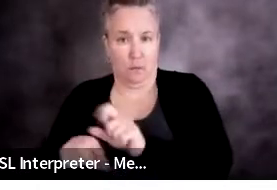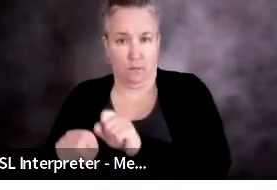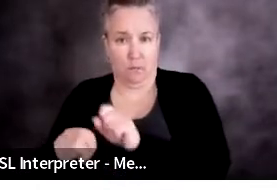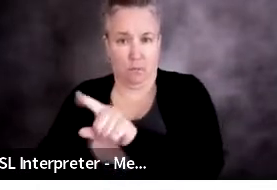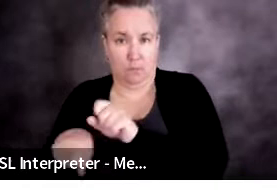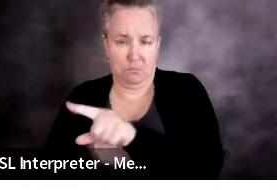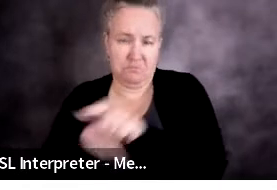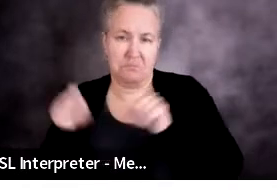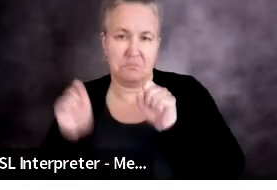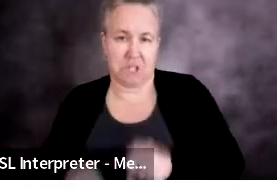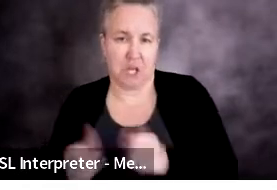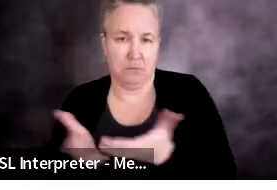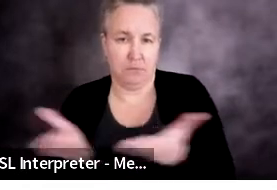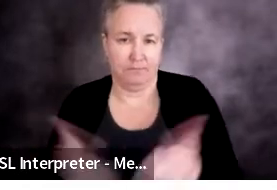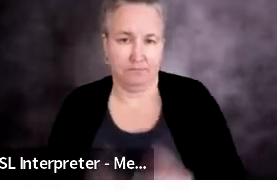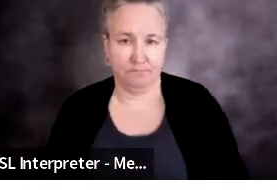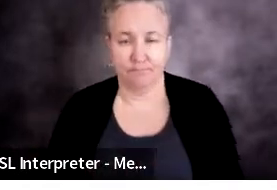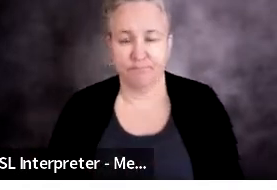the webinar.